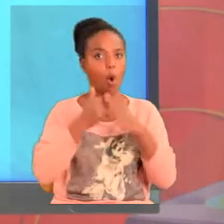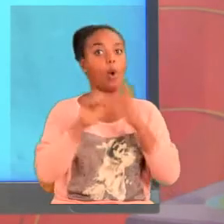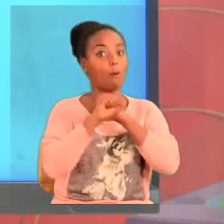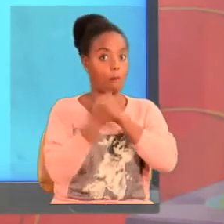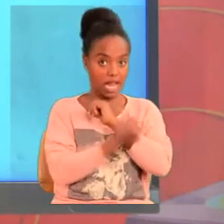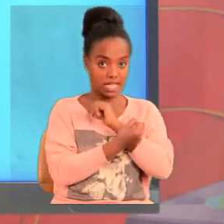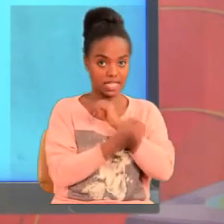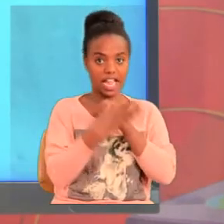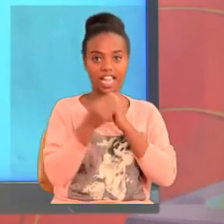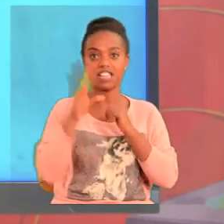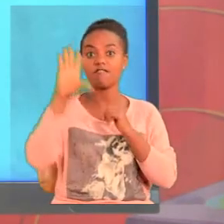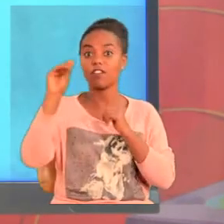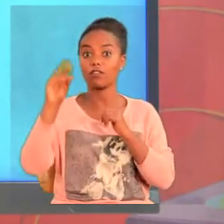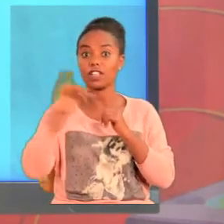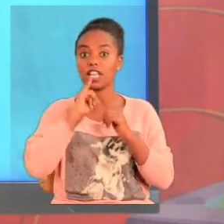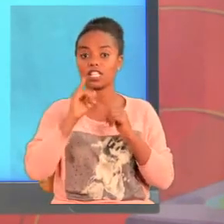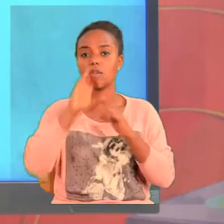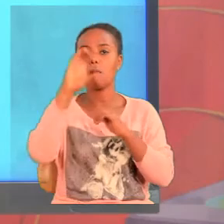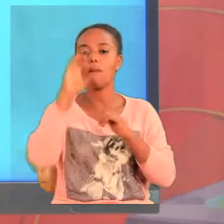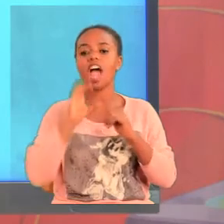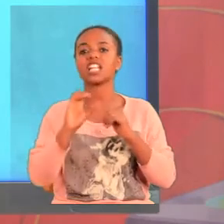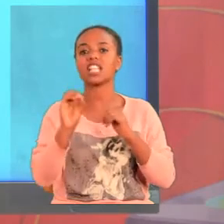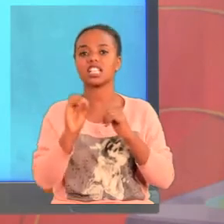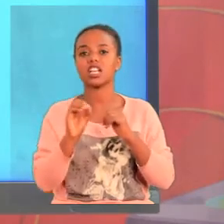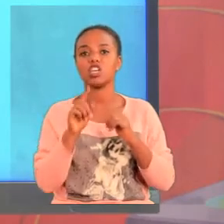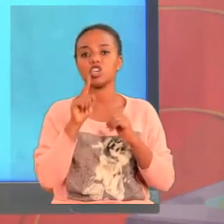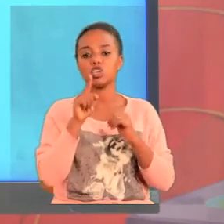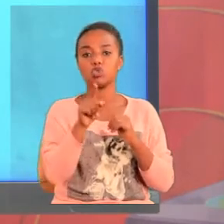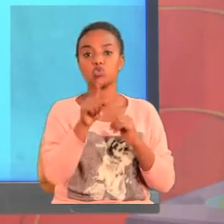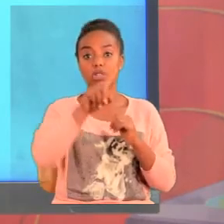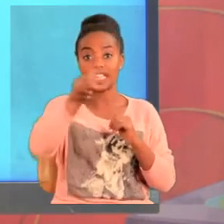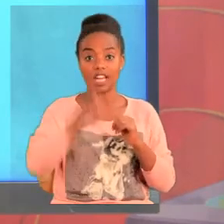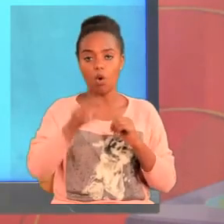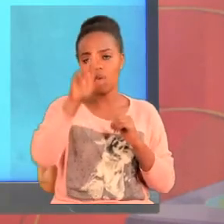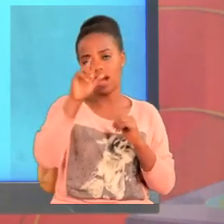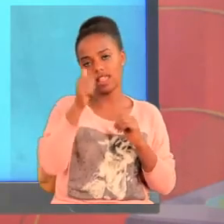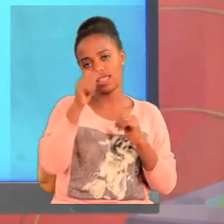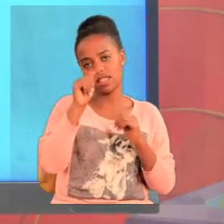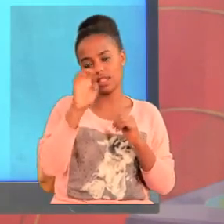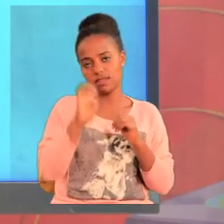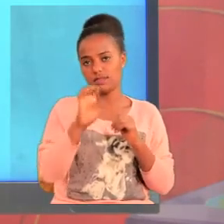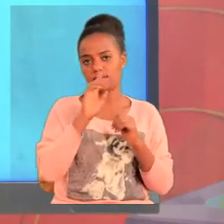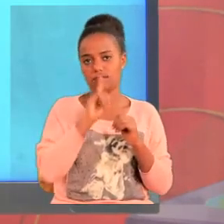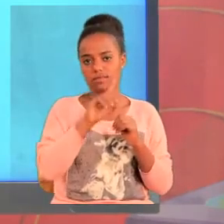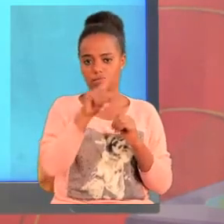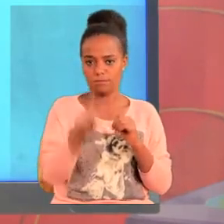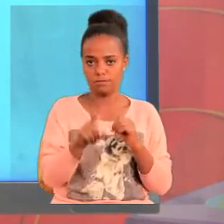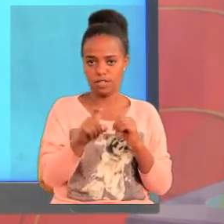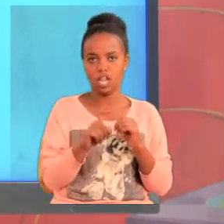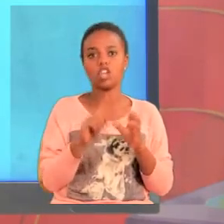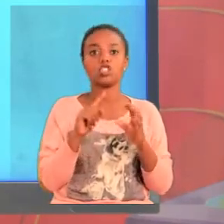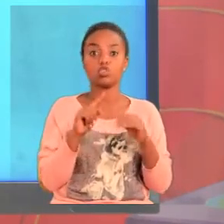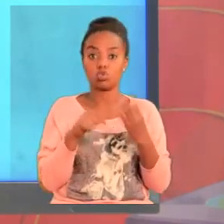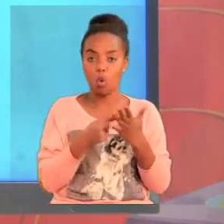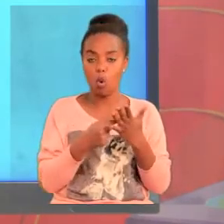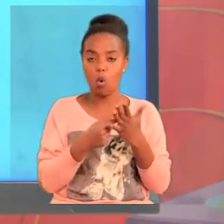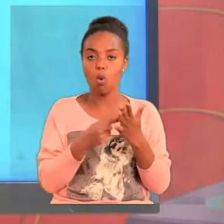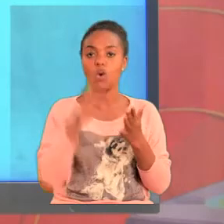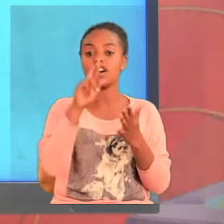is percentage. We are asked to find the rate. So to calculate the